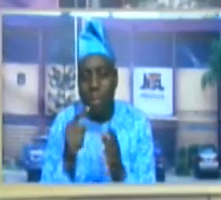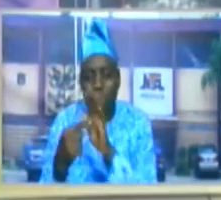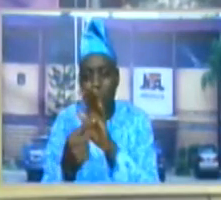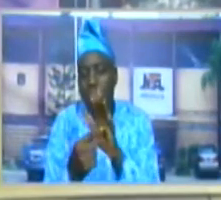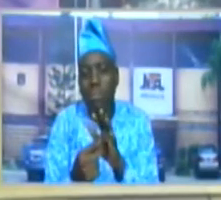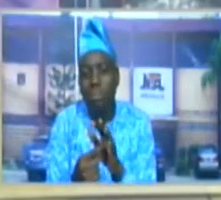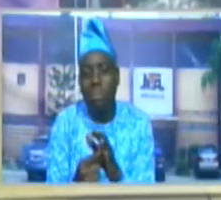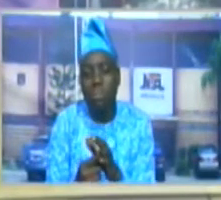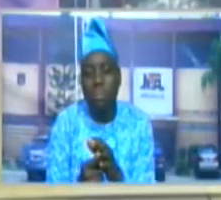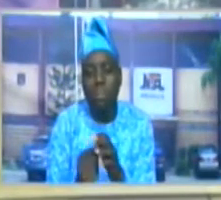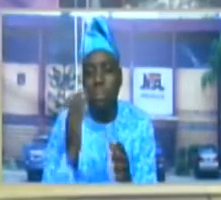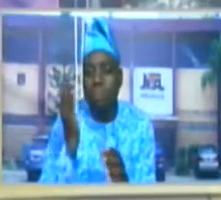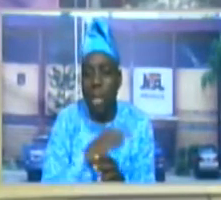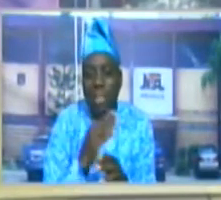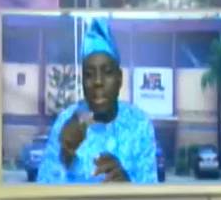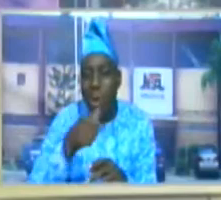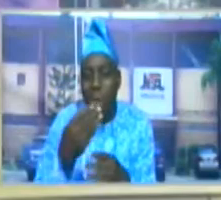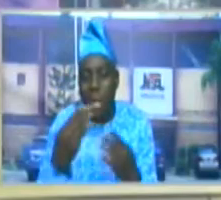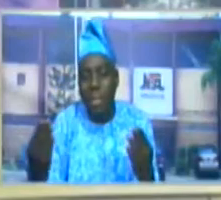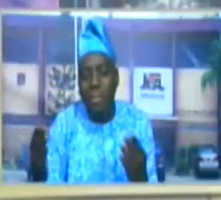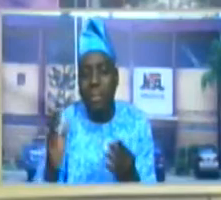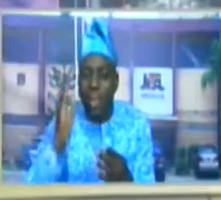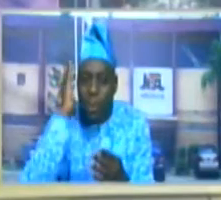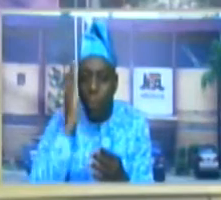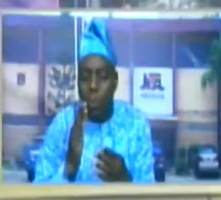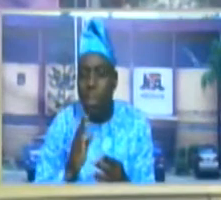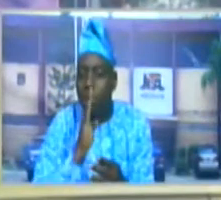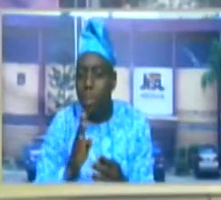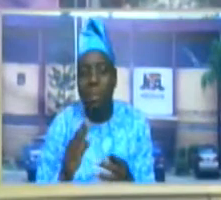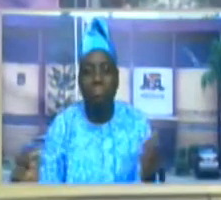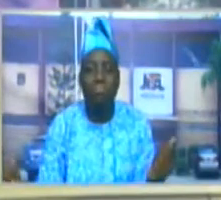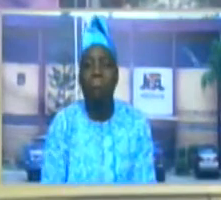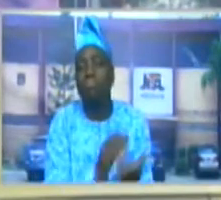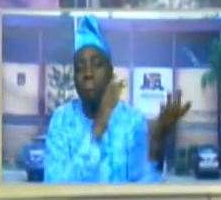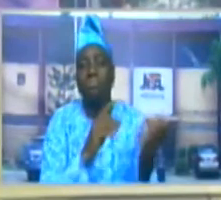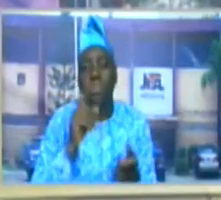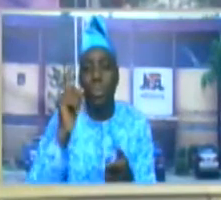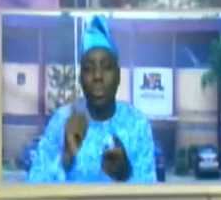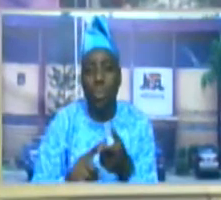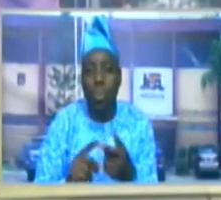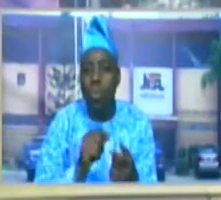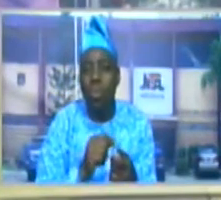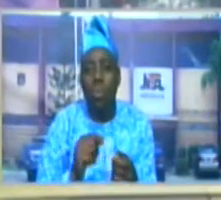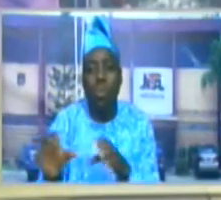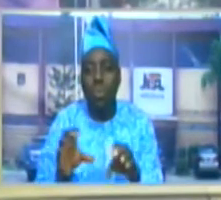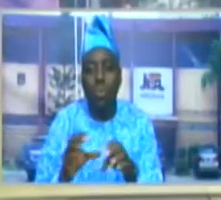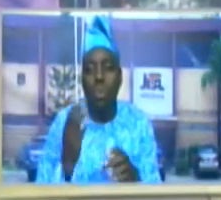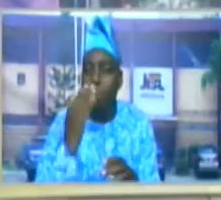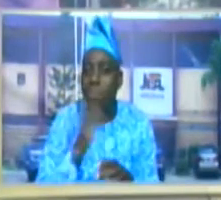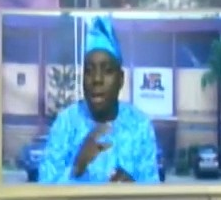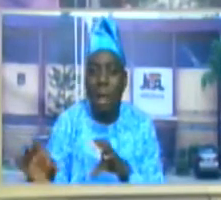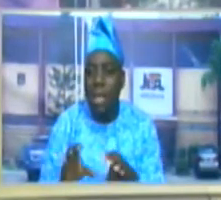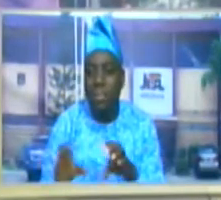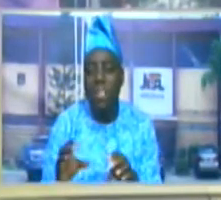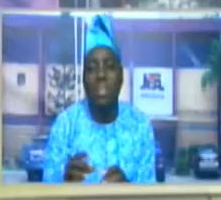terrorists, bandits and other criminal gangs will be incapacitated from executing their nefarious activities. State